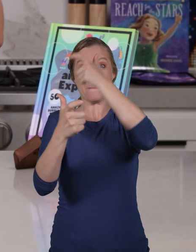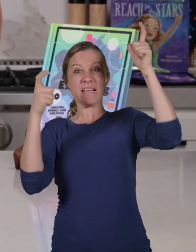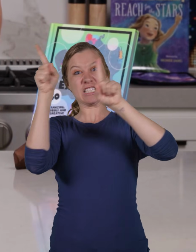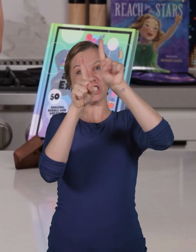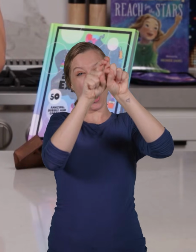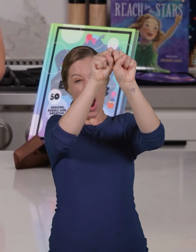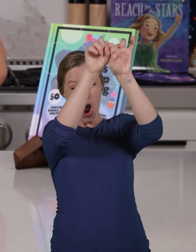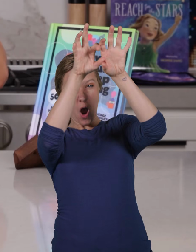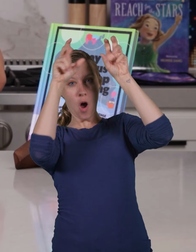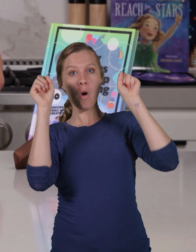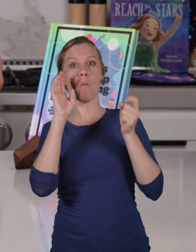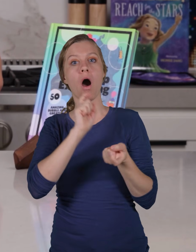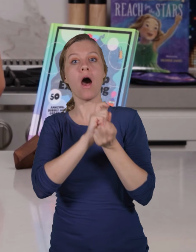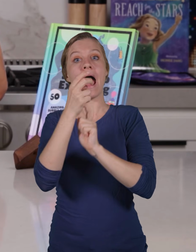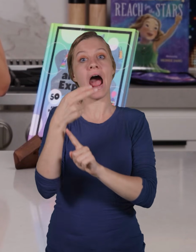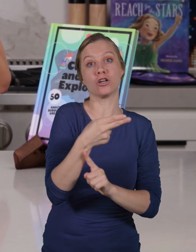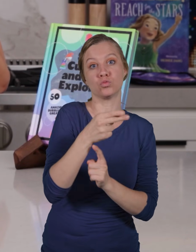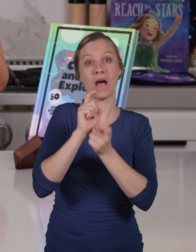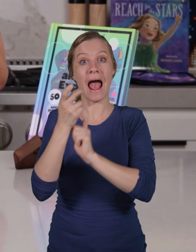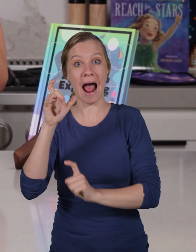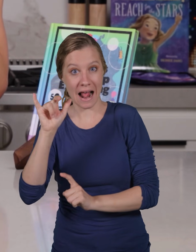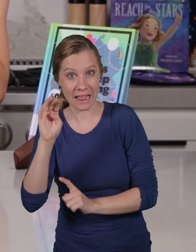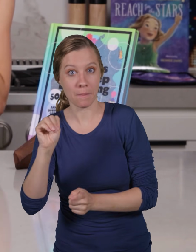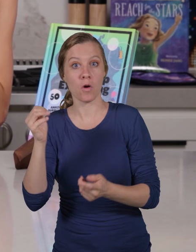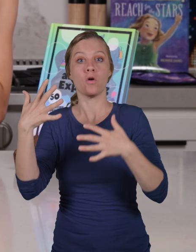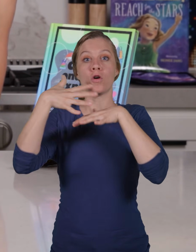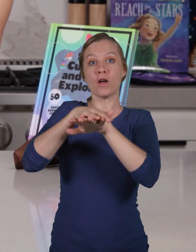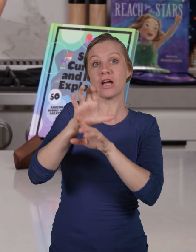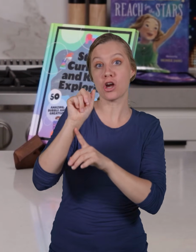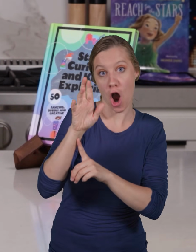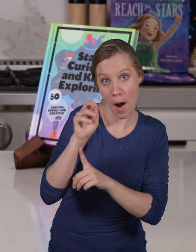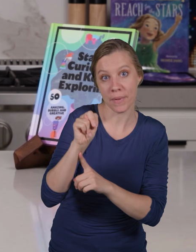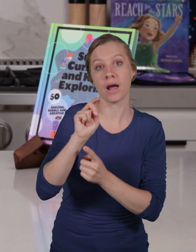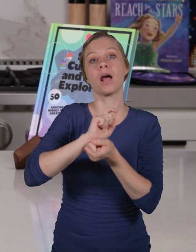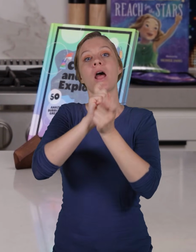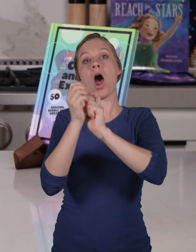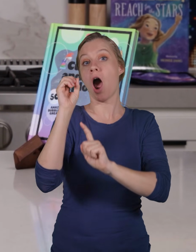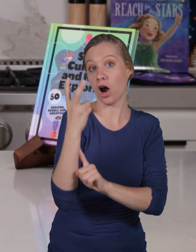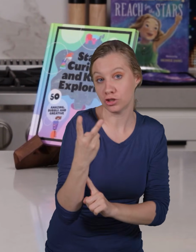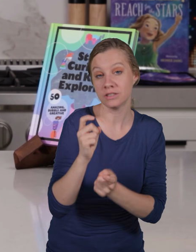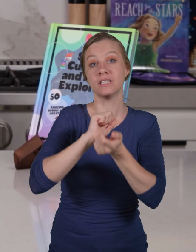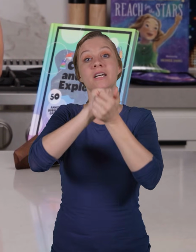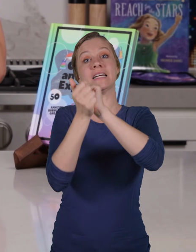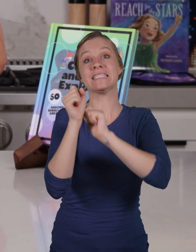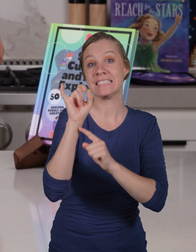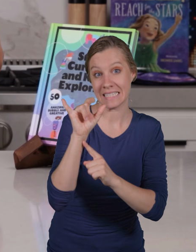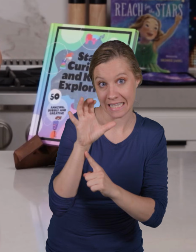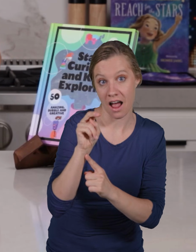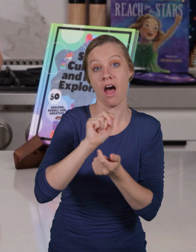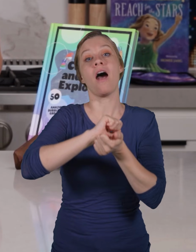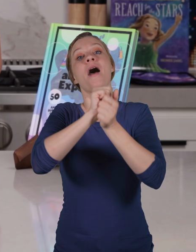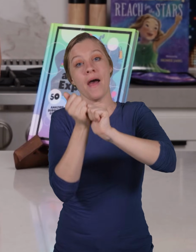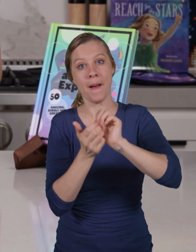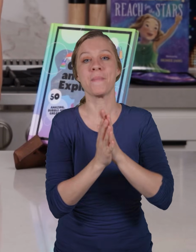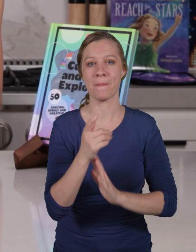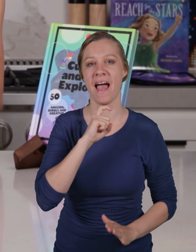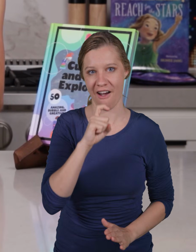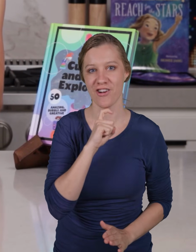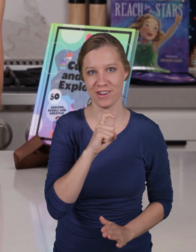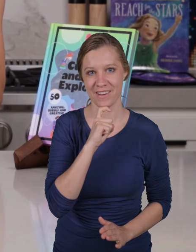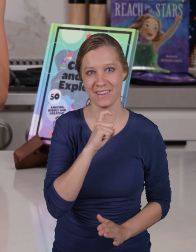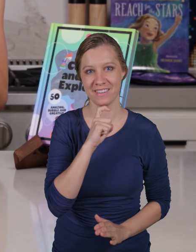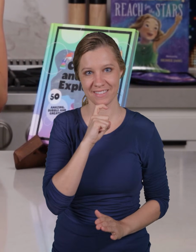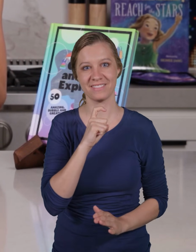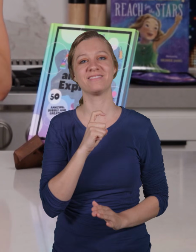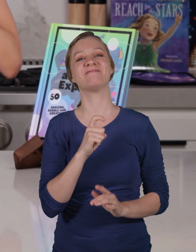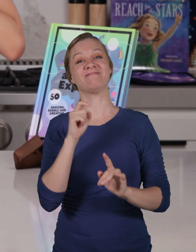will fuse hydrogen into helium, which is then fused into carbon, which is then fused into oxygen, and then silicon, and then eventually,